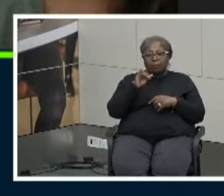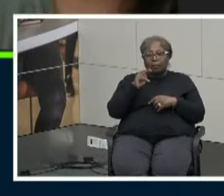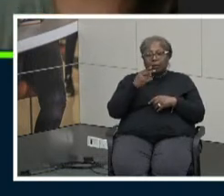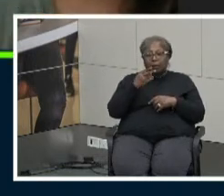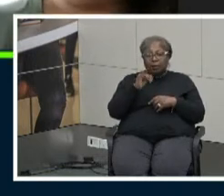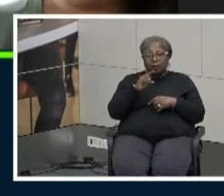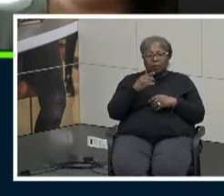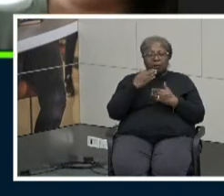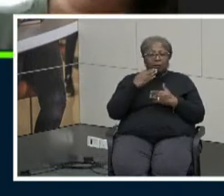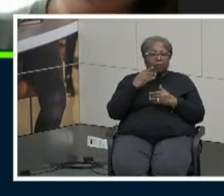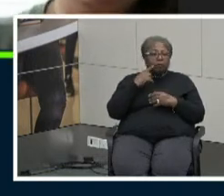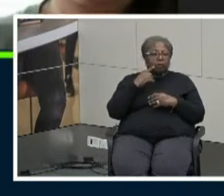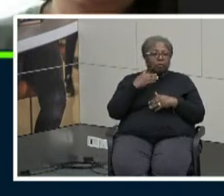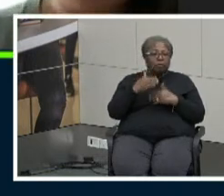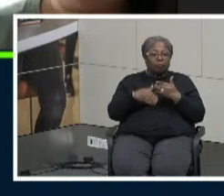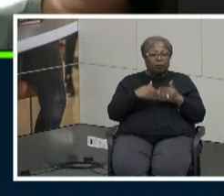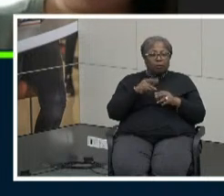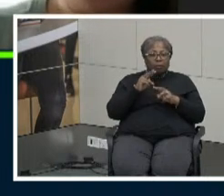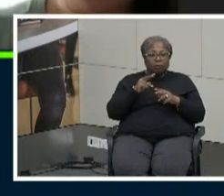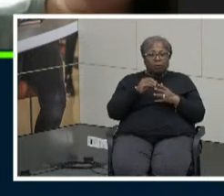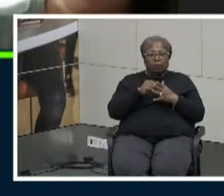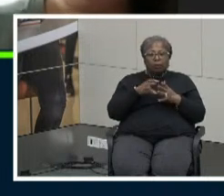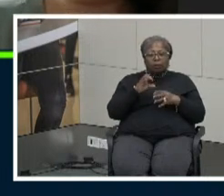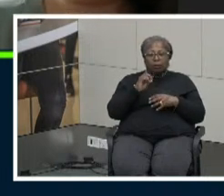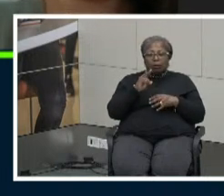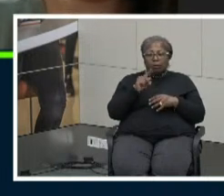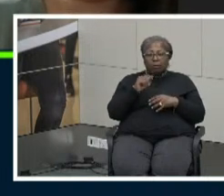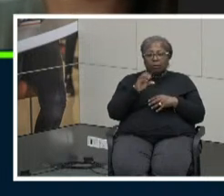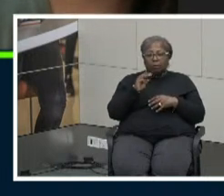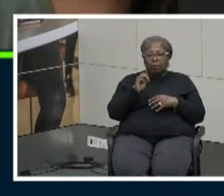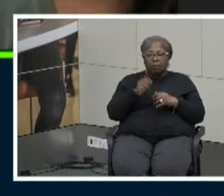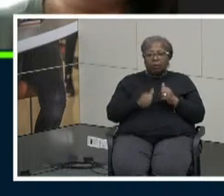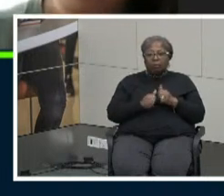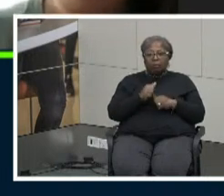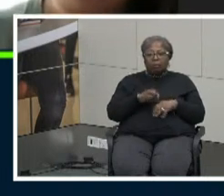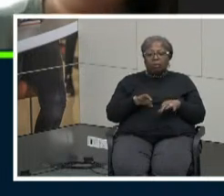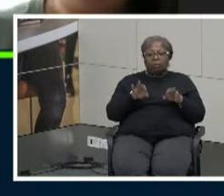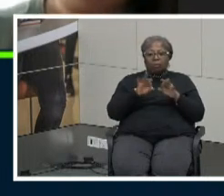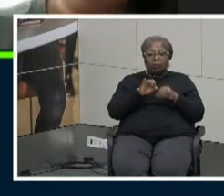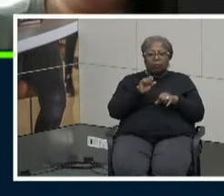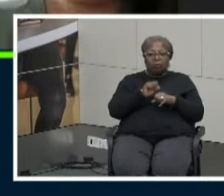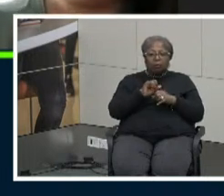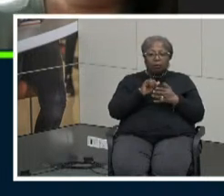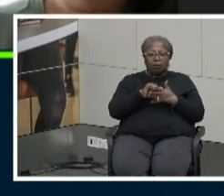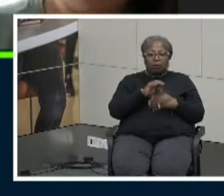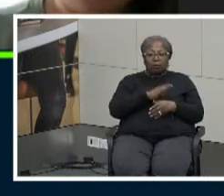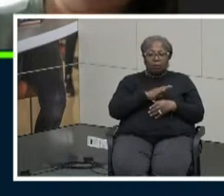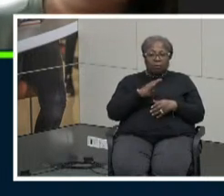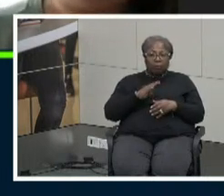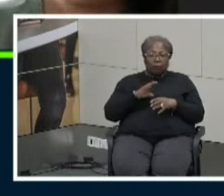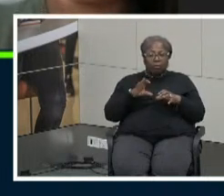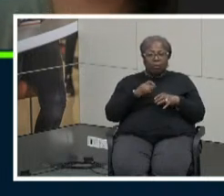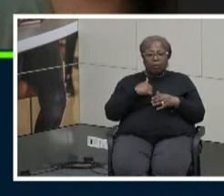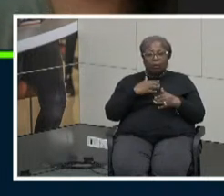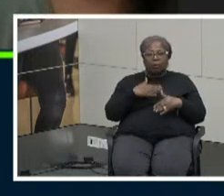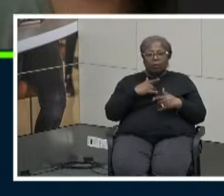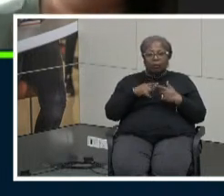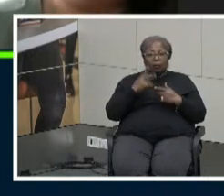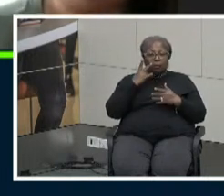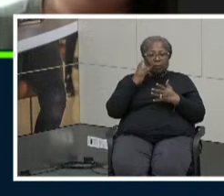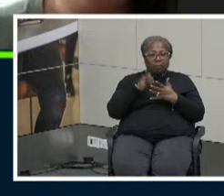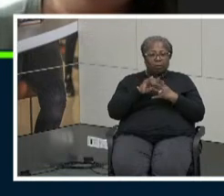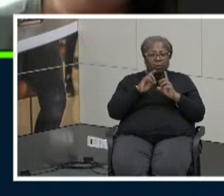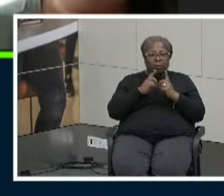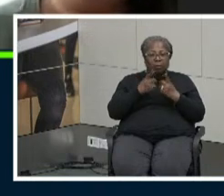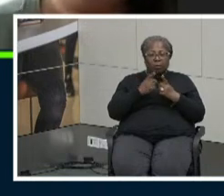board for Progress monitoring student outcomes because this is the most important work that the board does I'm glad to see that the district